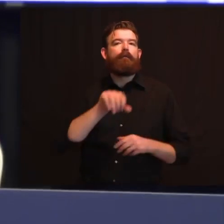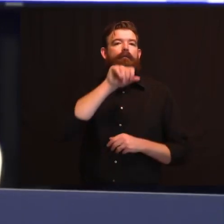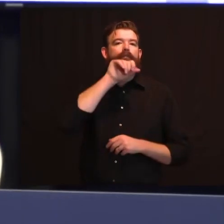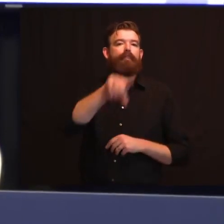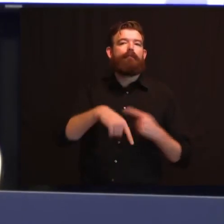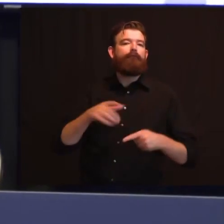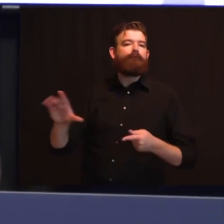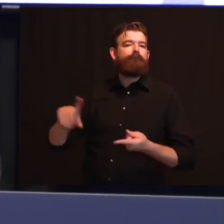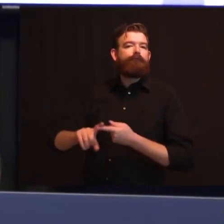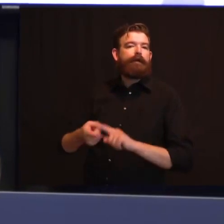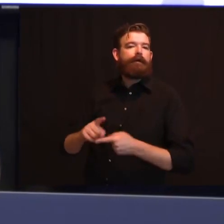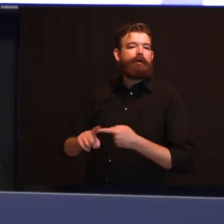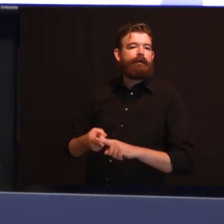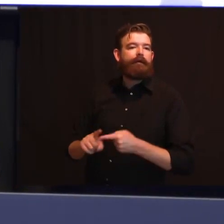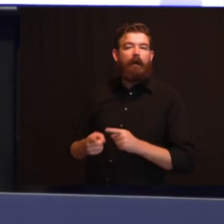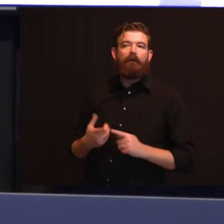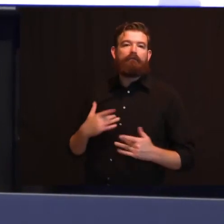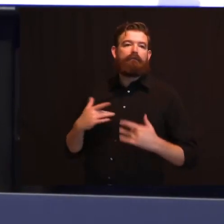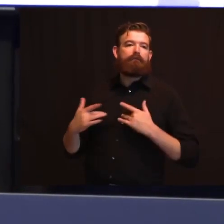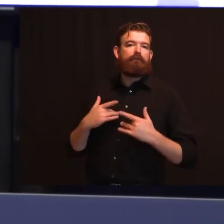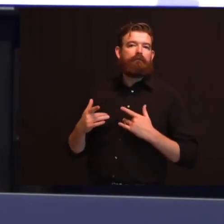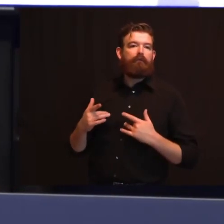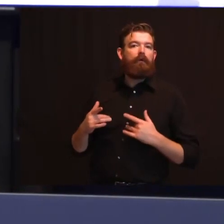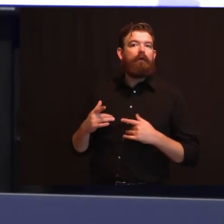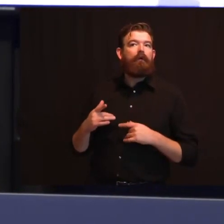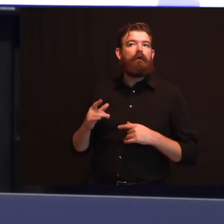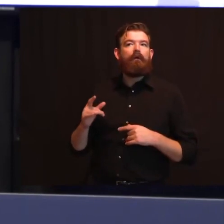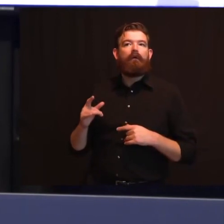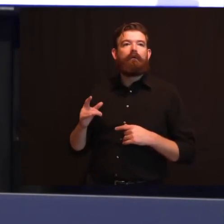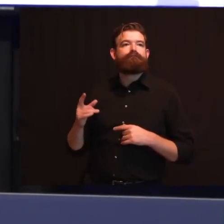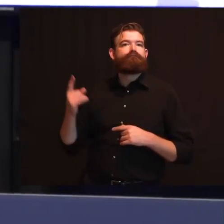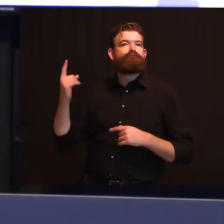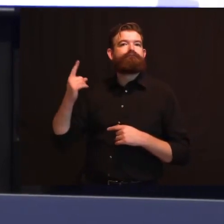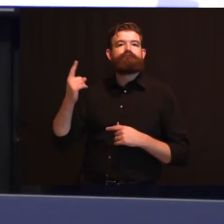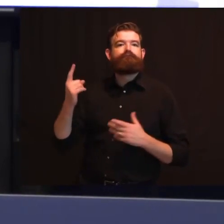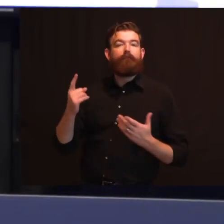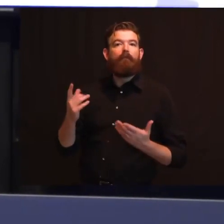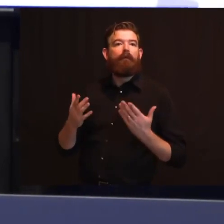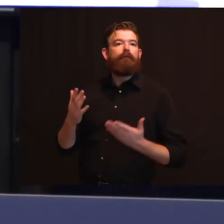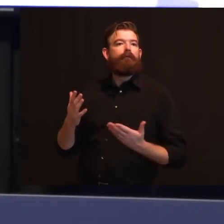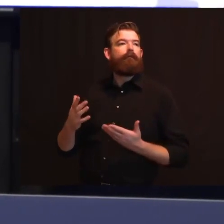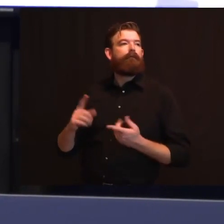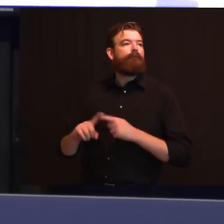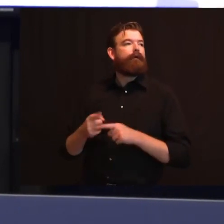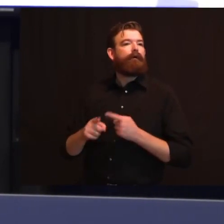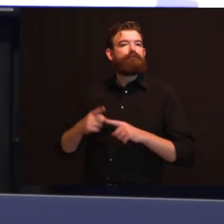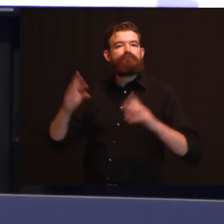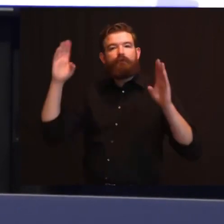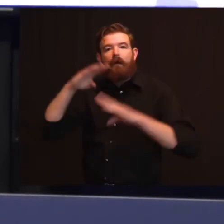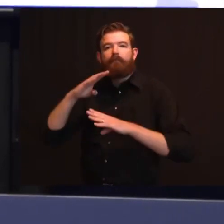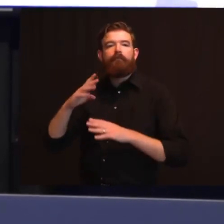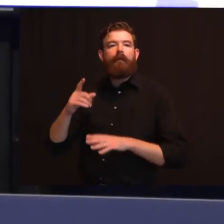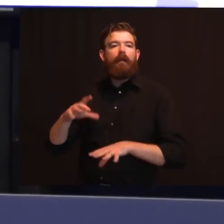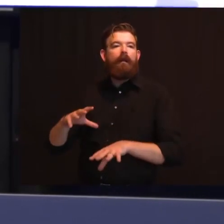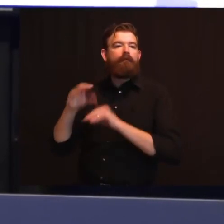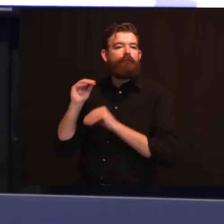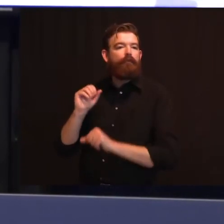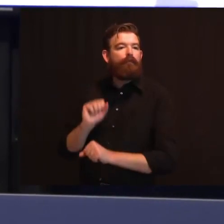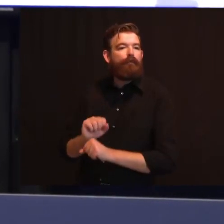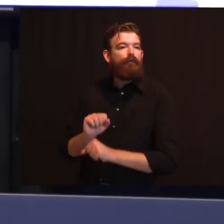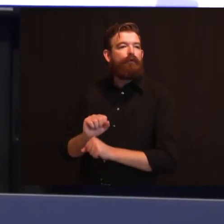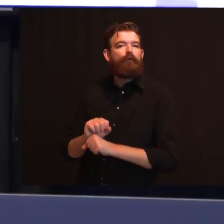for their friends' welfare. Will they have to leave work? Will they have to quarantine for 2 weeks? Who